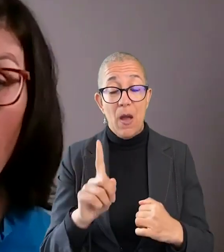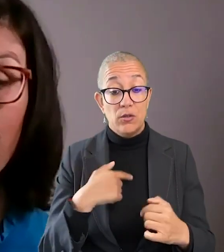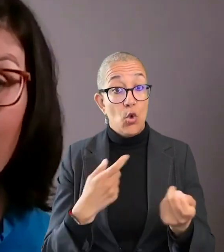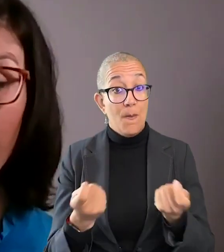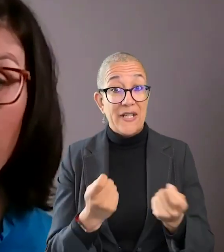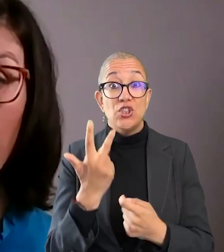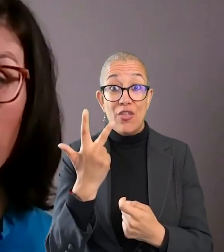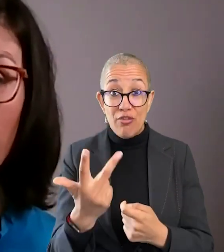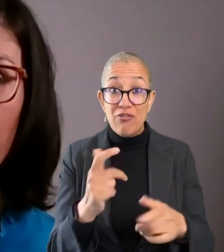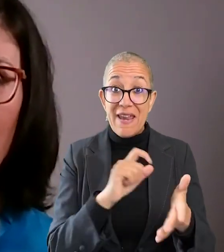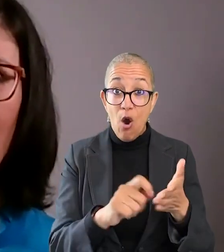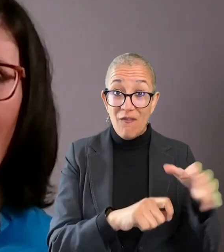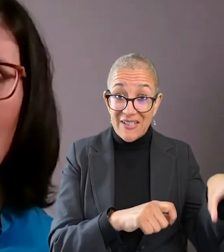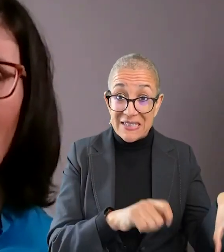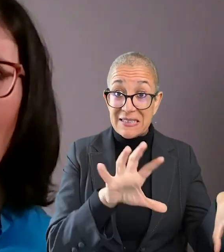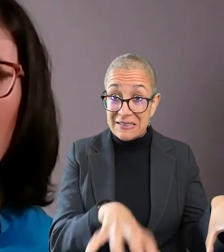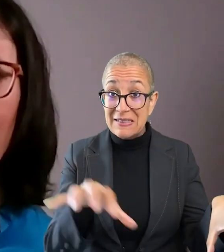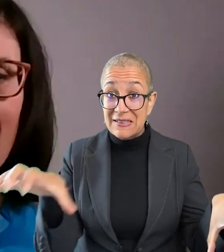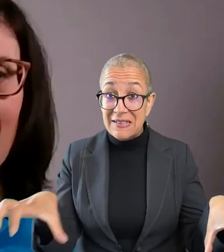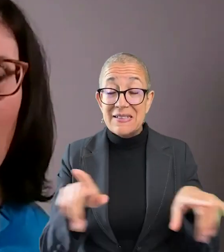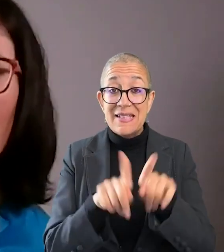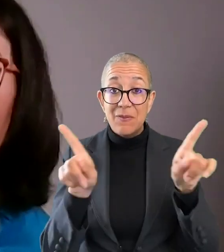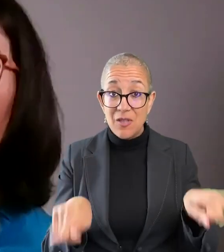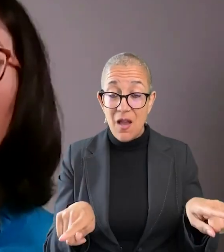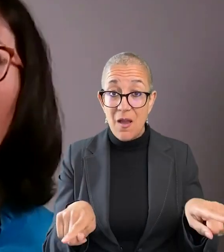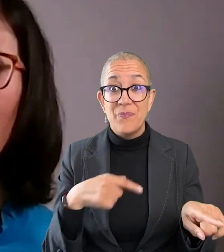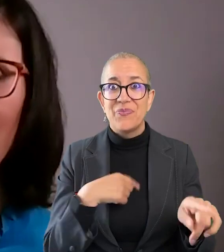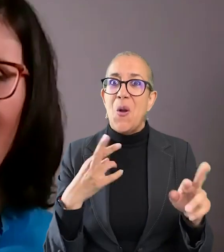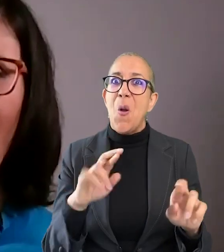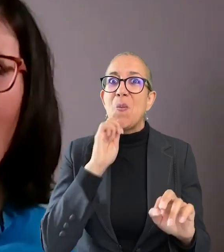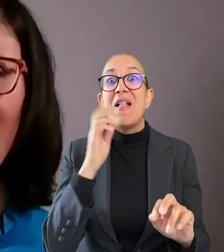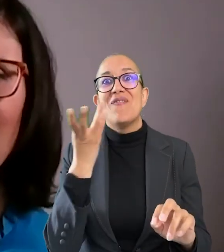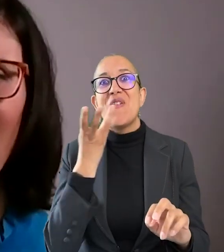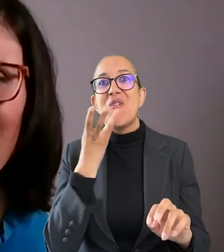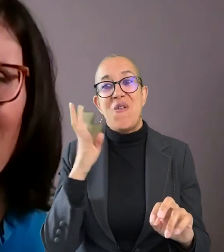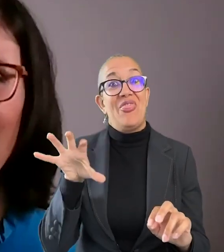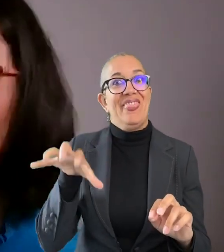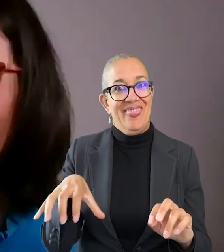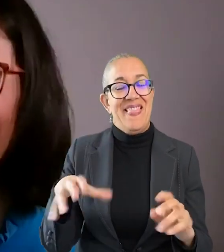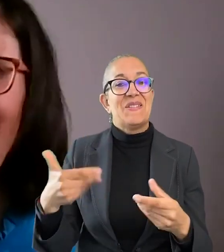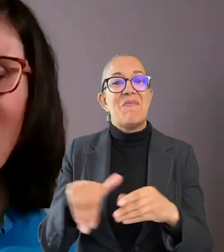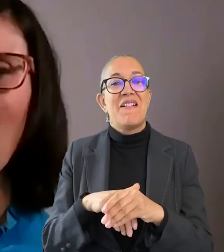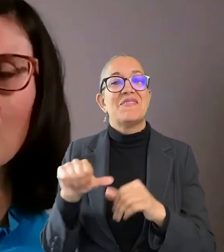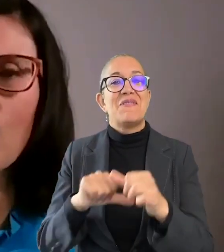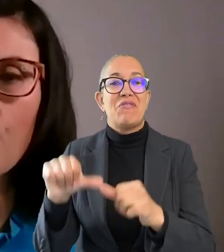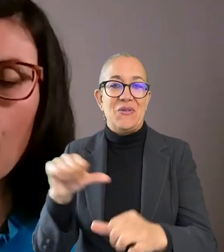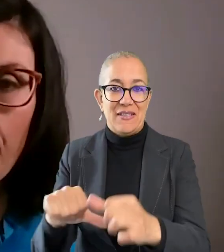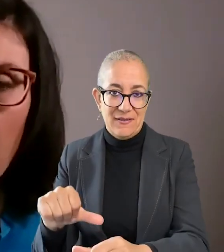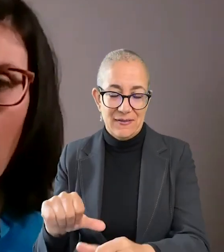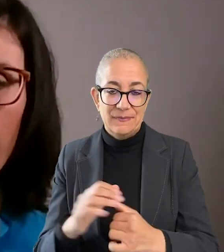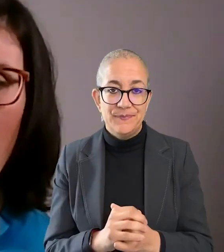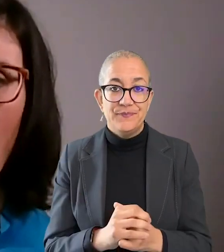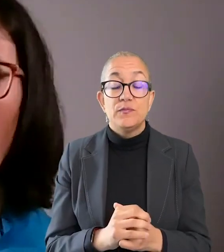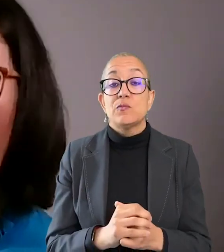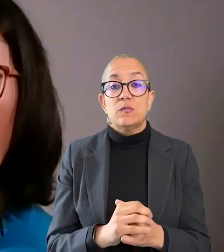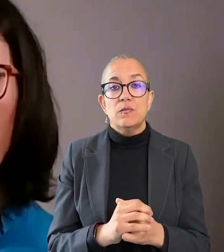managing 3 offices at the same time. And I'm intending, I hope, to take on a 4th as part of this process. So you have